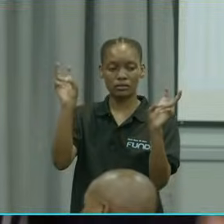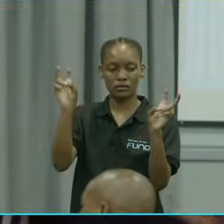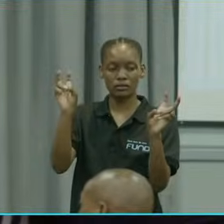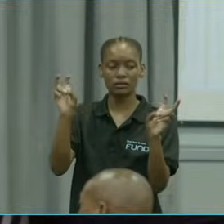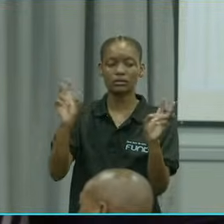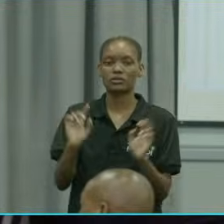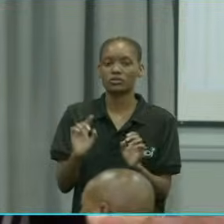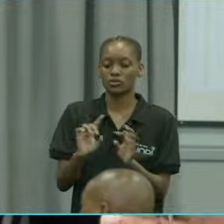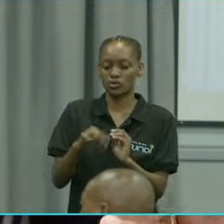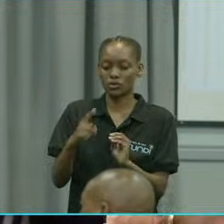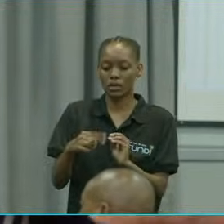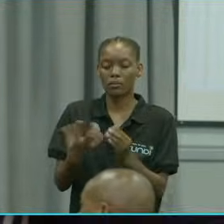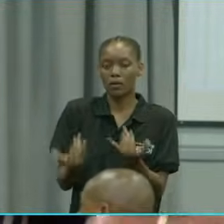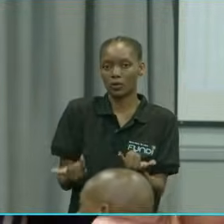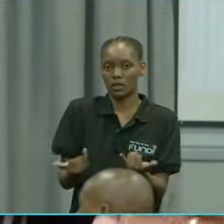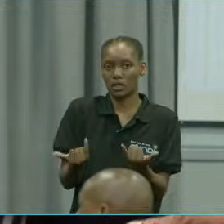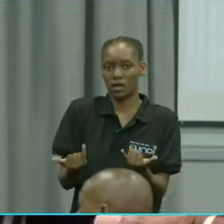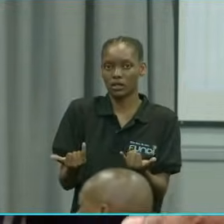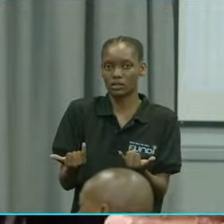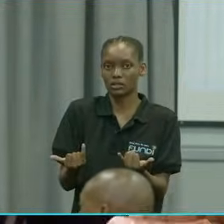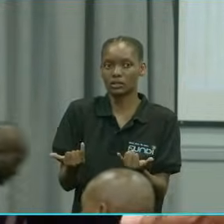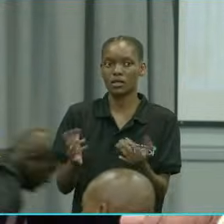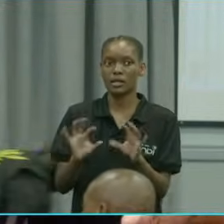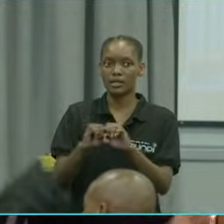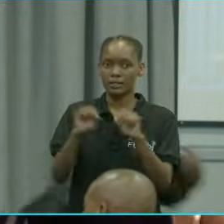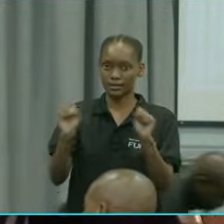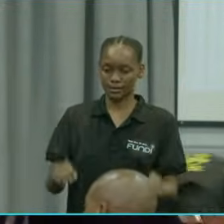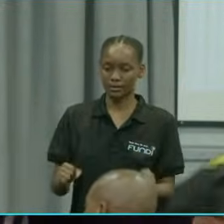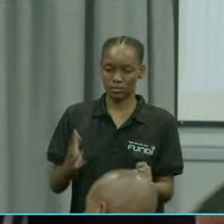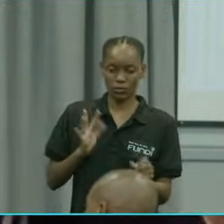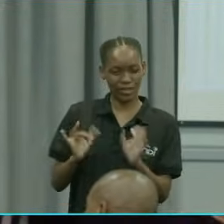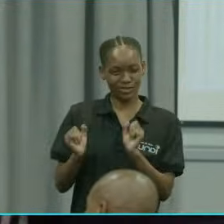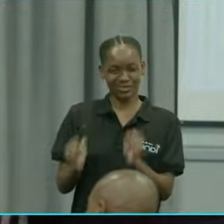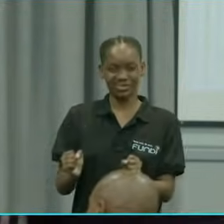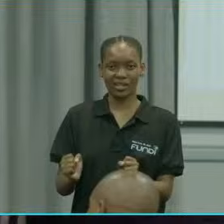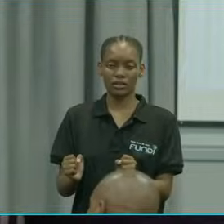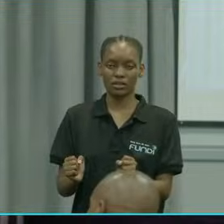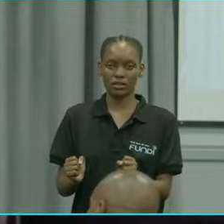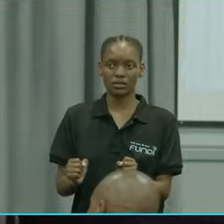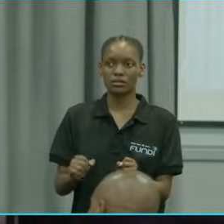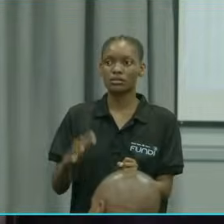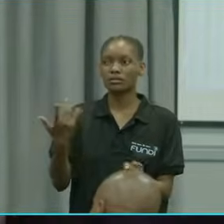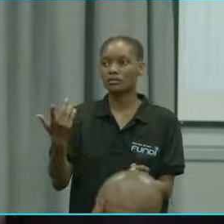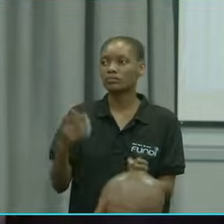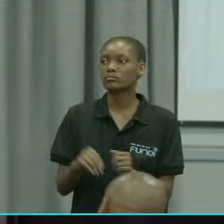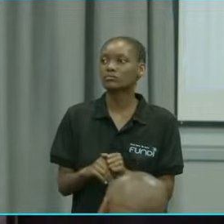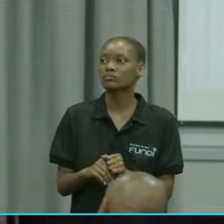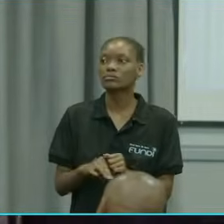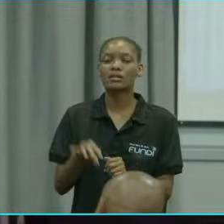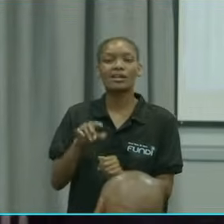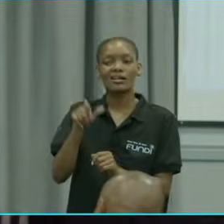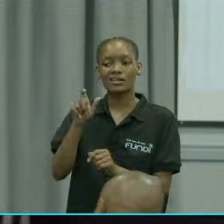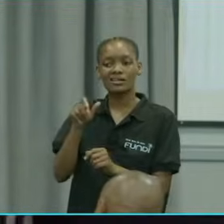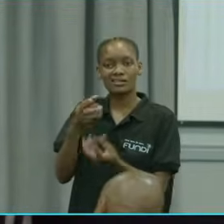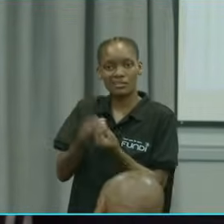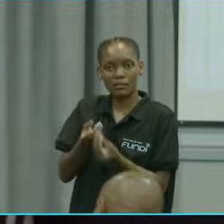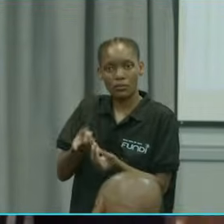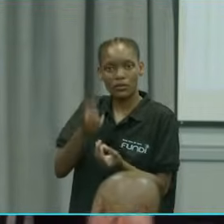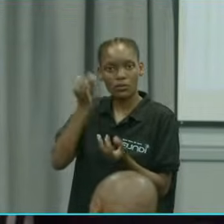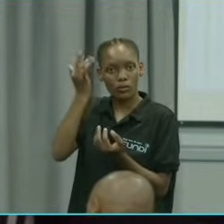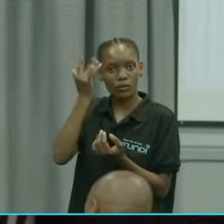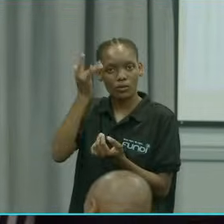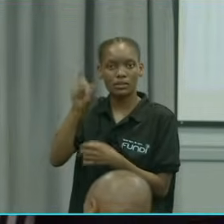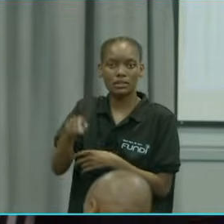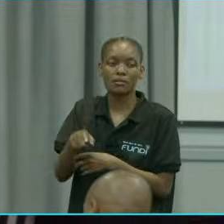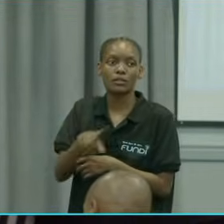using the current system, strengthening the system that we're trying to dismantle. And I think it's something that we need to consider, because if we're building